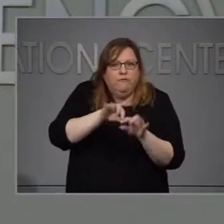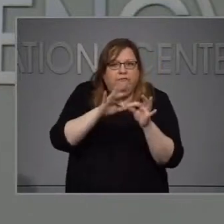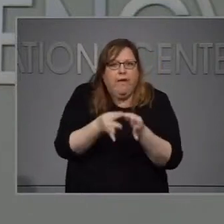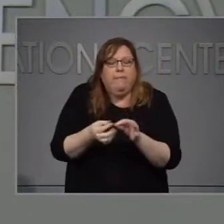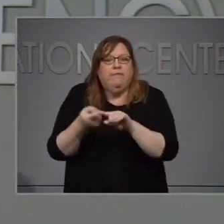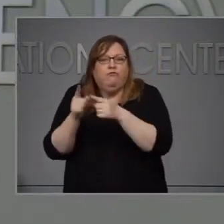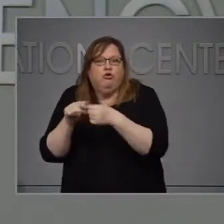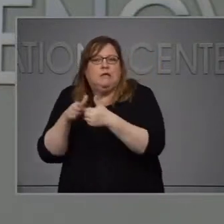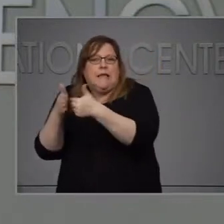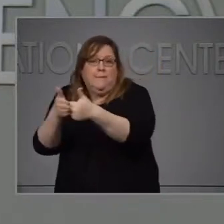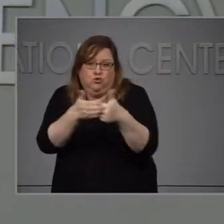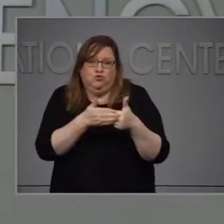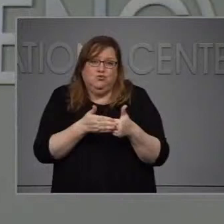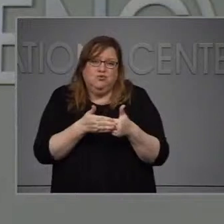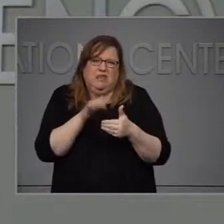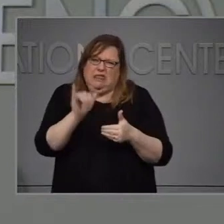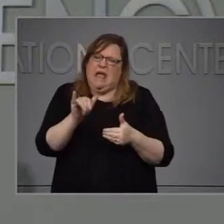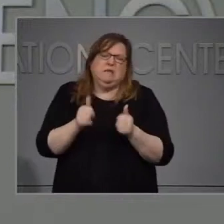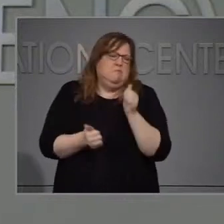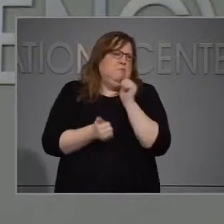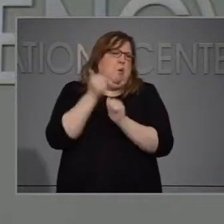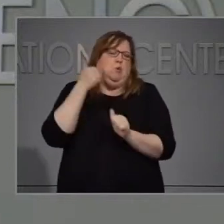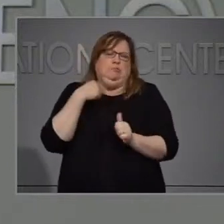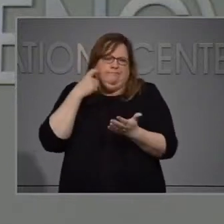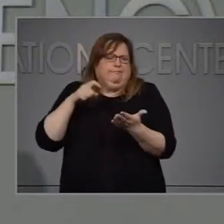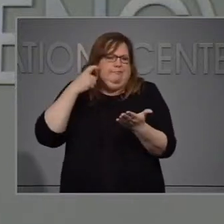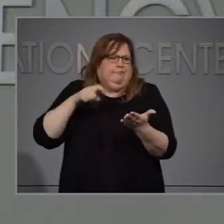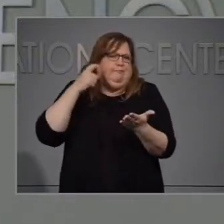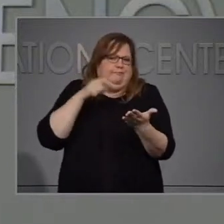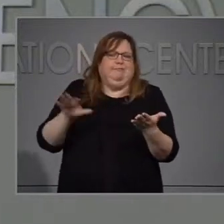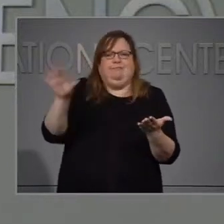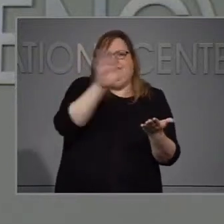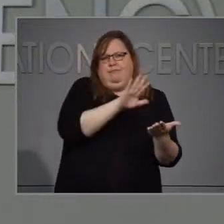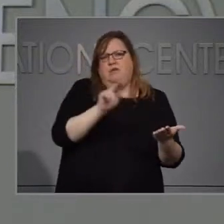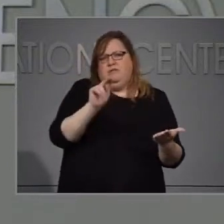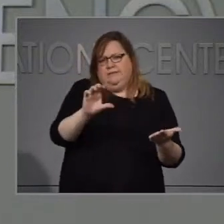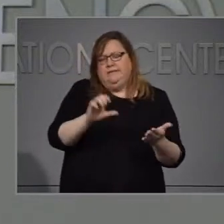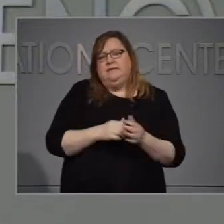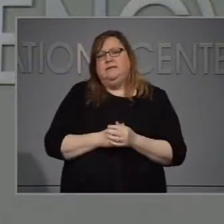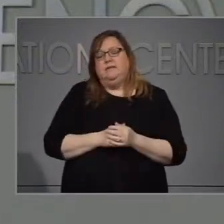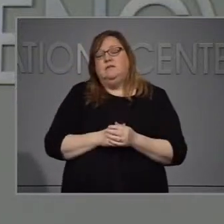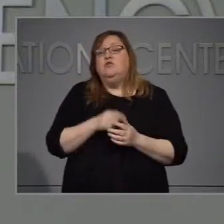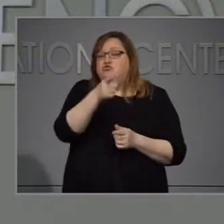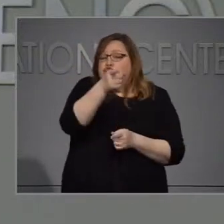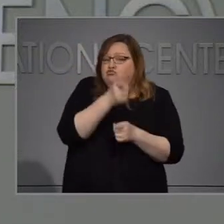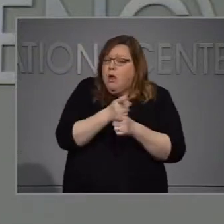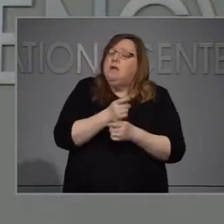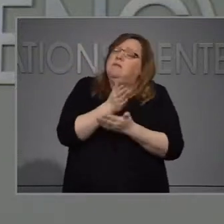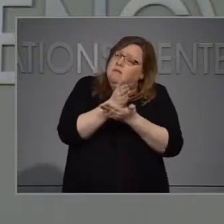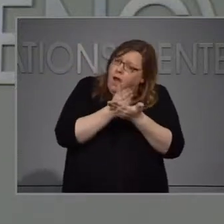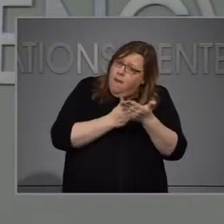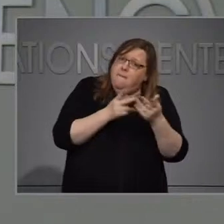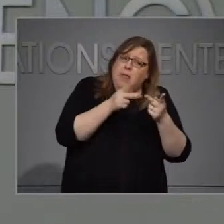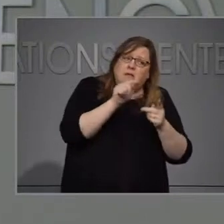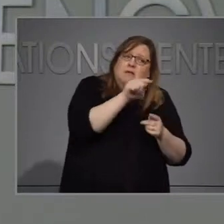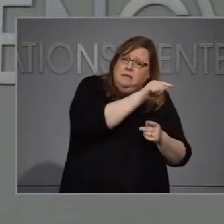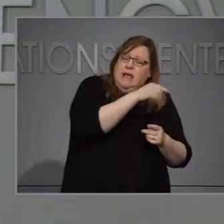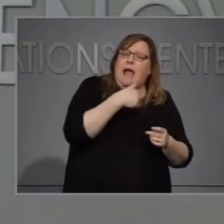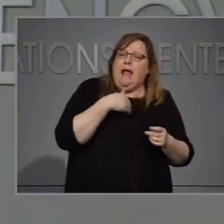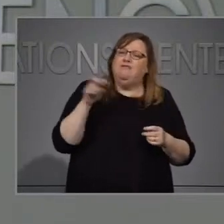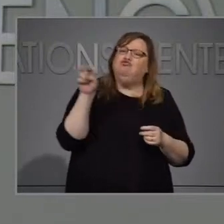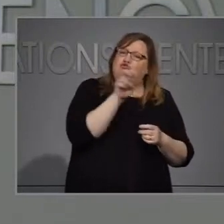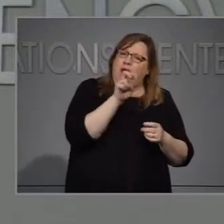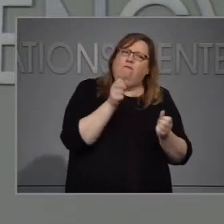and neighbors. So that is largely what we're seeing. But of course, there are other contributing factors. What we're seeing